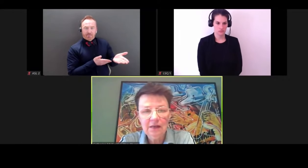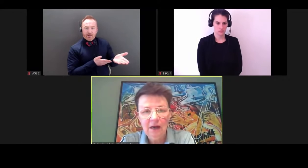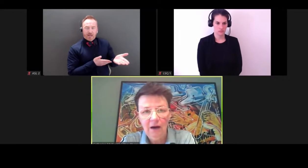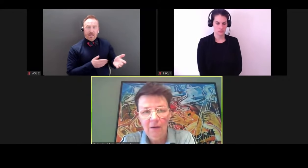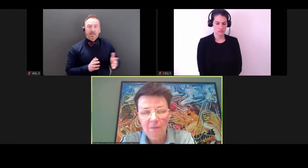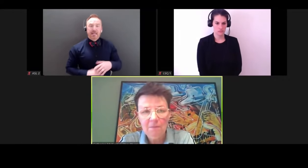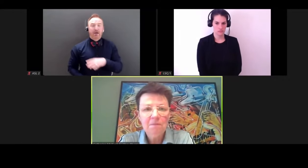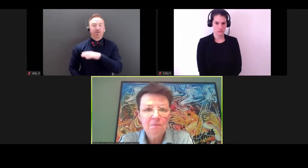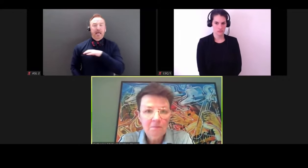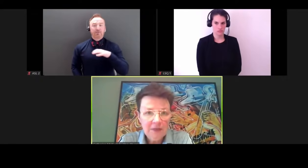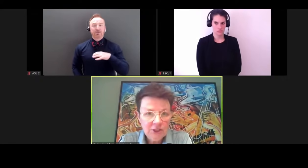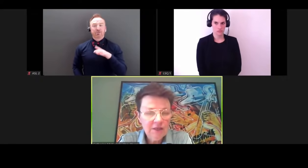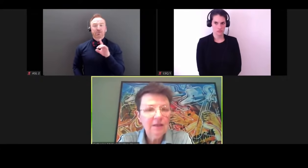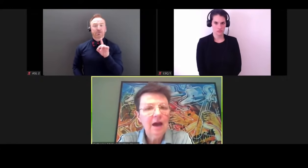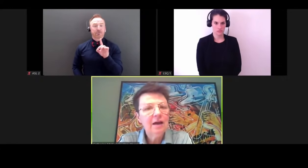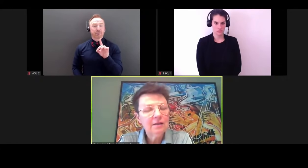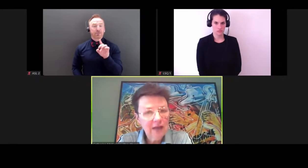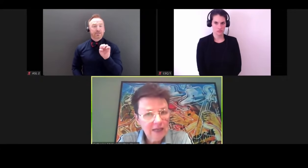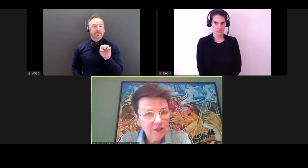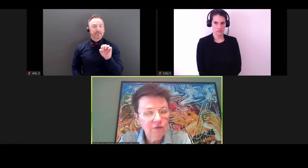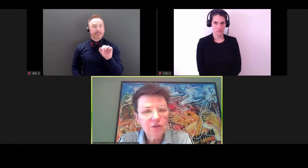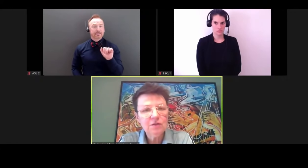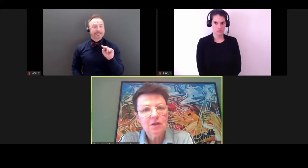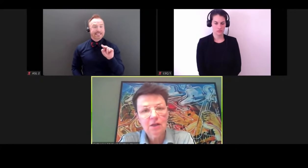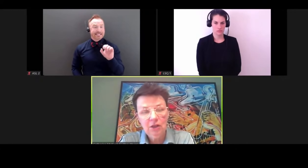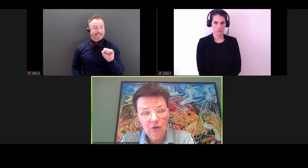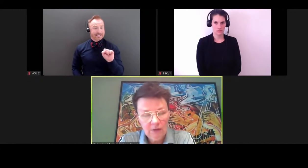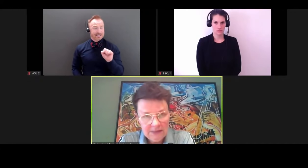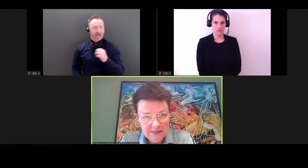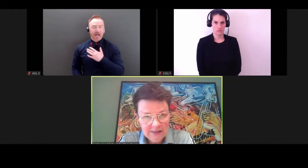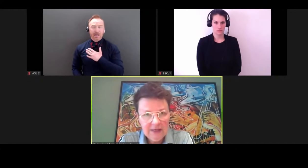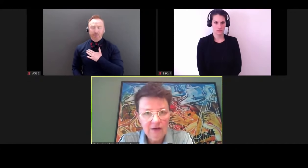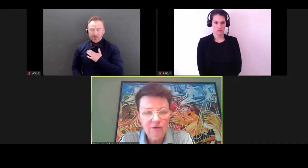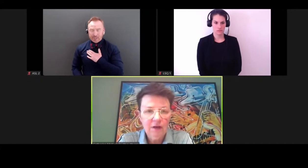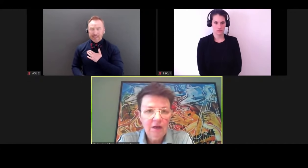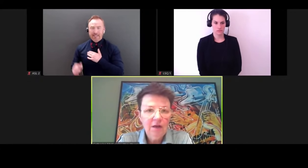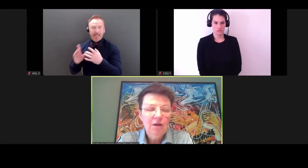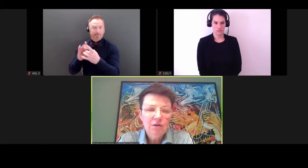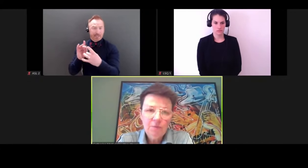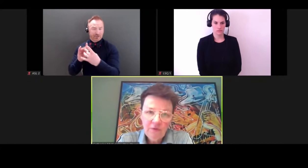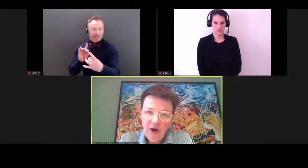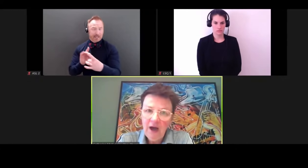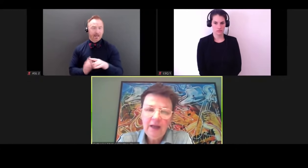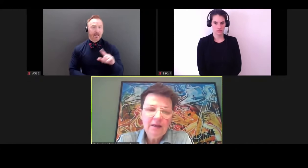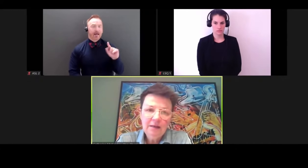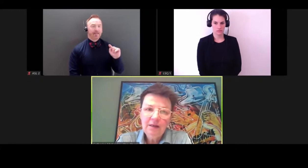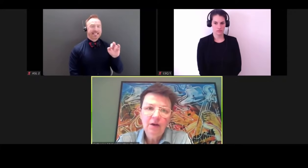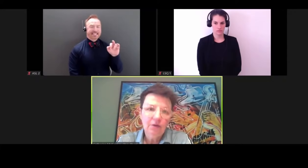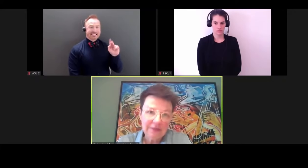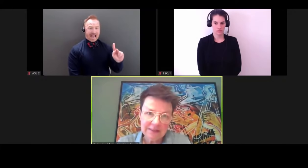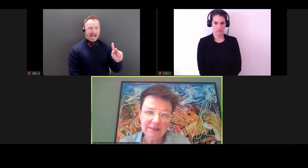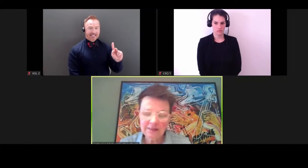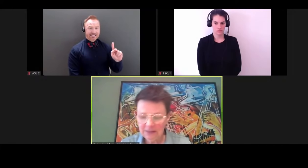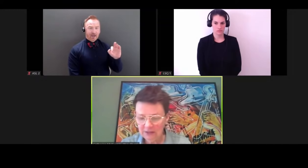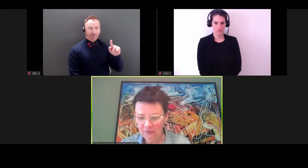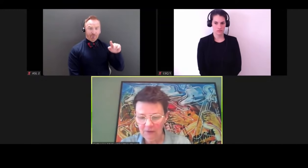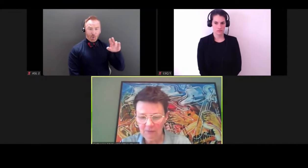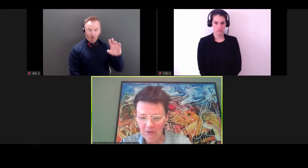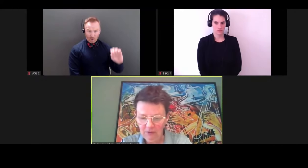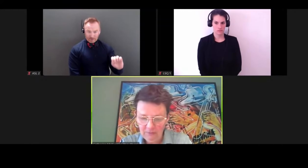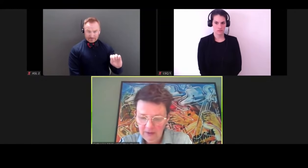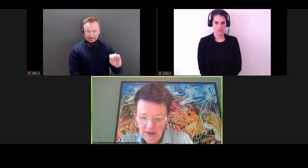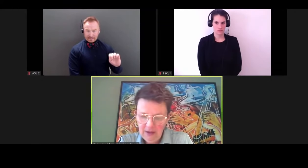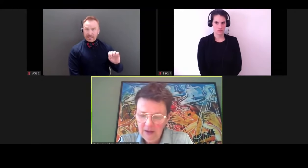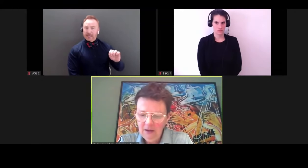Dean's mentioning that the task force, you know, can be sent out to provide, you know, necessities for